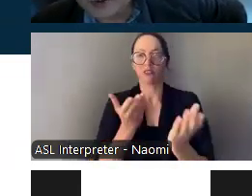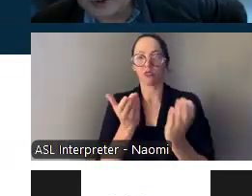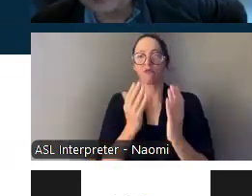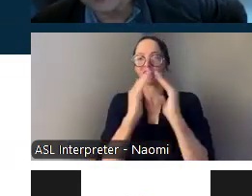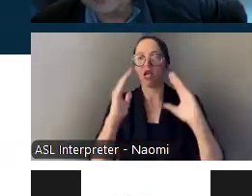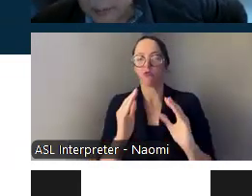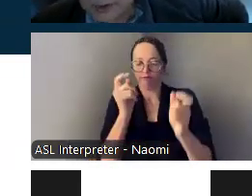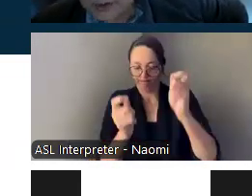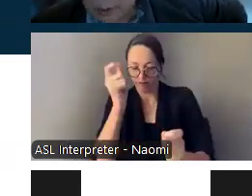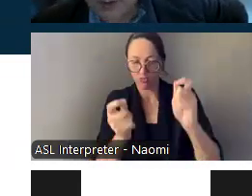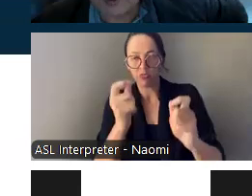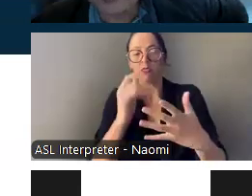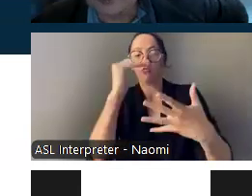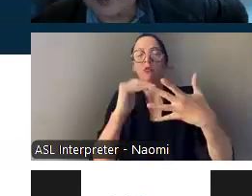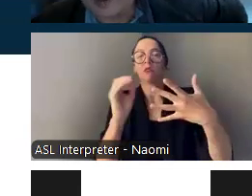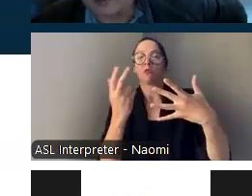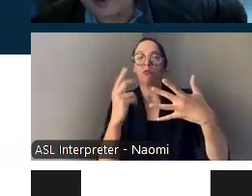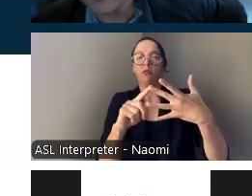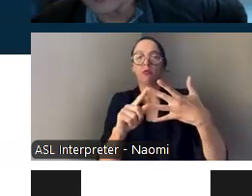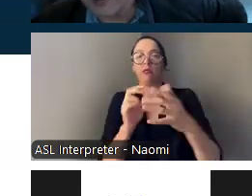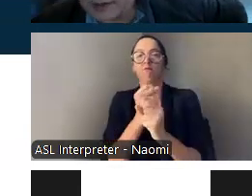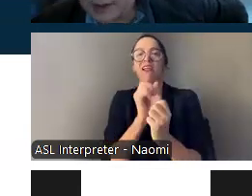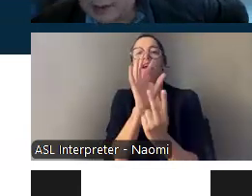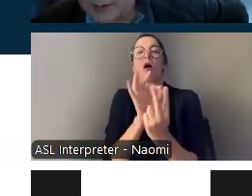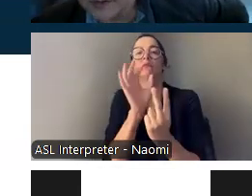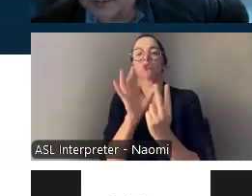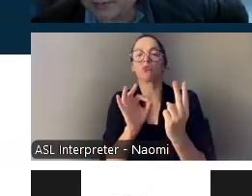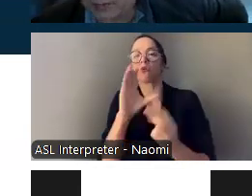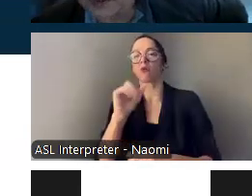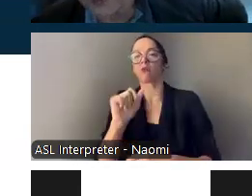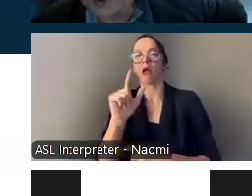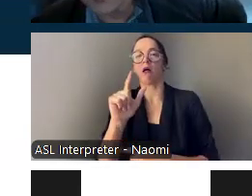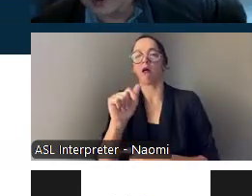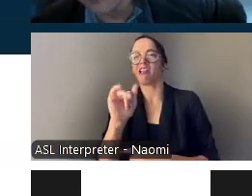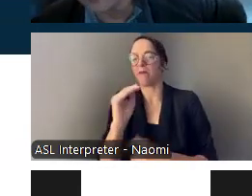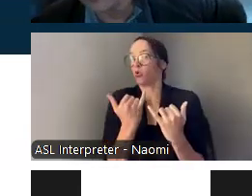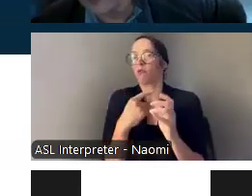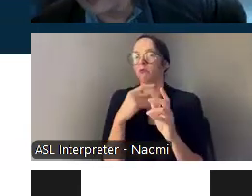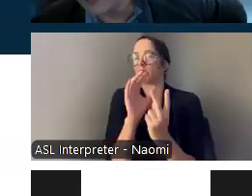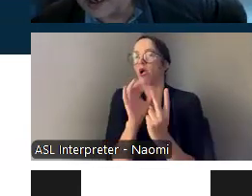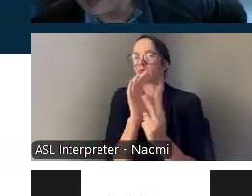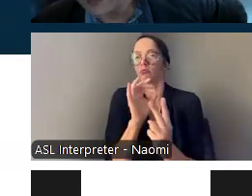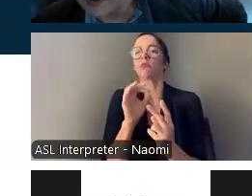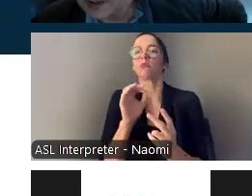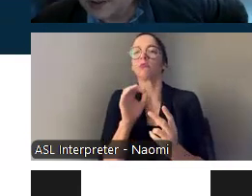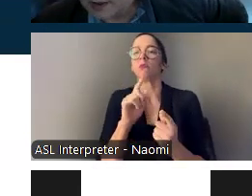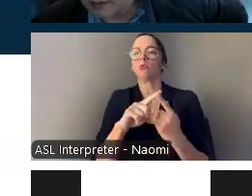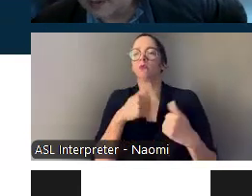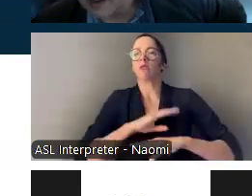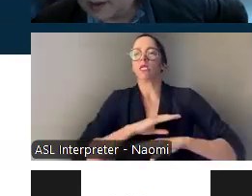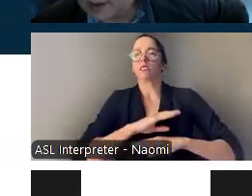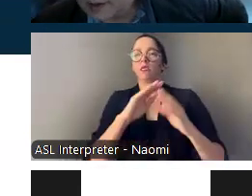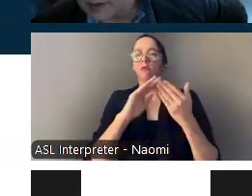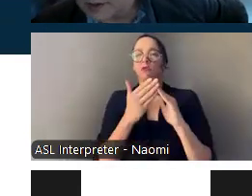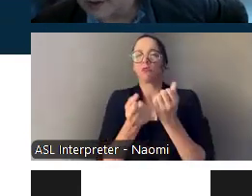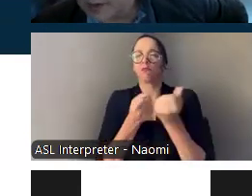the optional, which is currently optional, the CalAIM's community supports services related to housing,